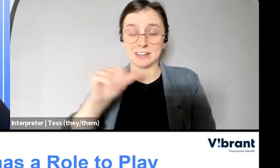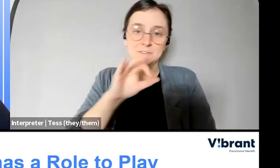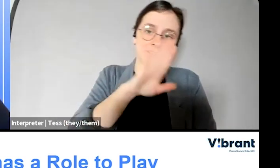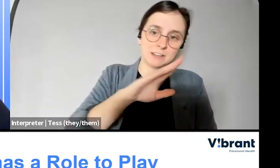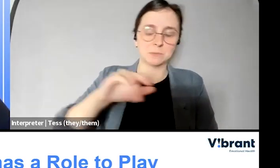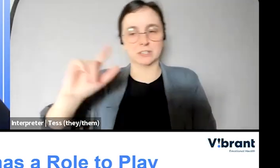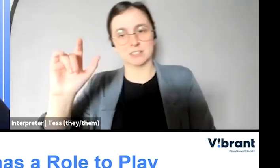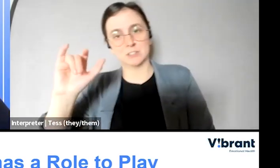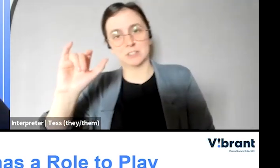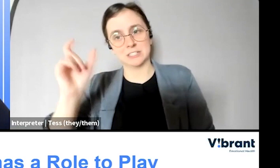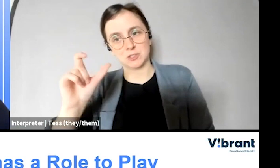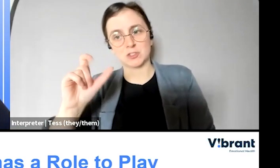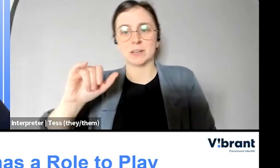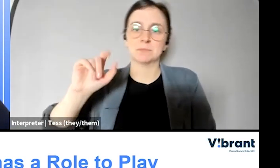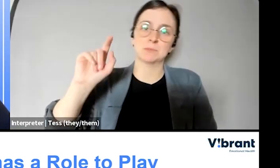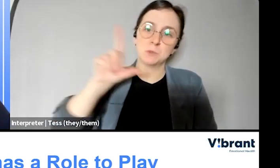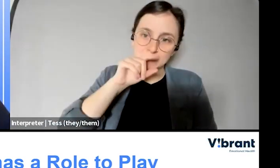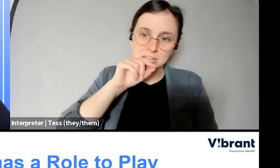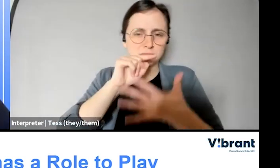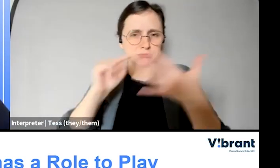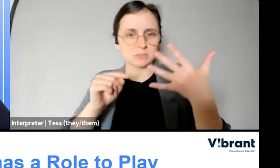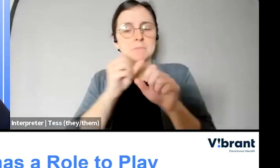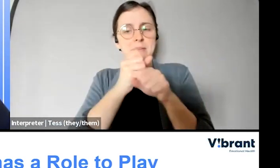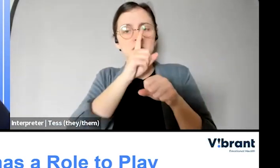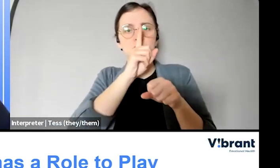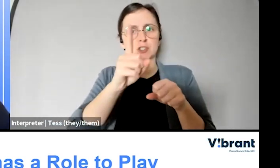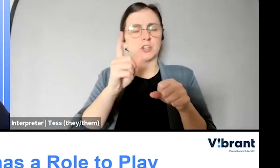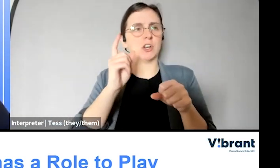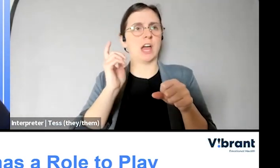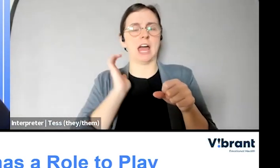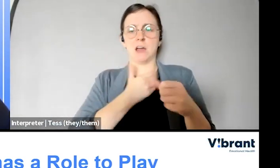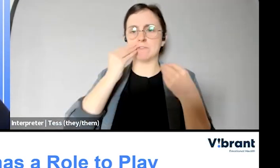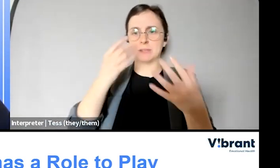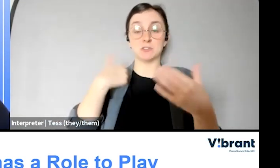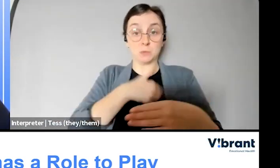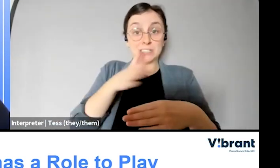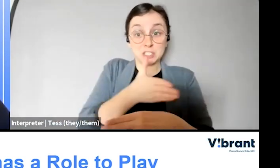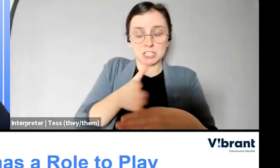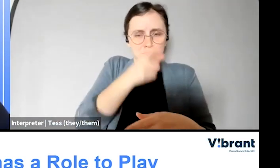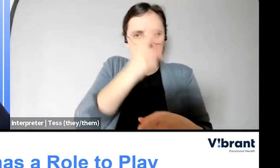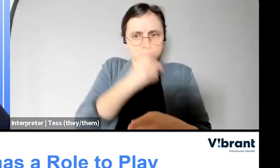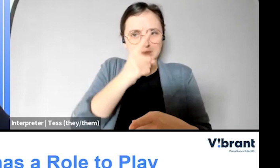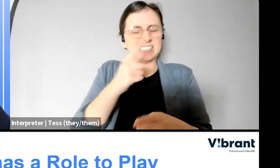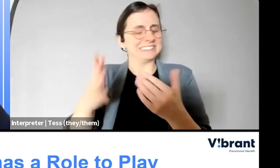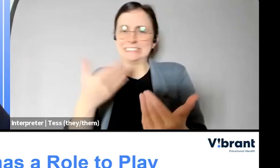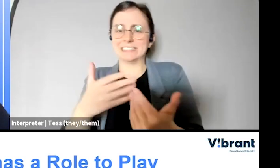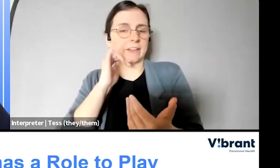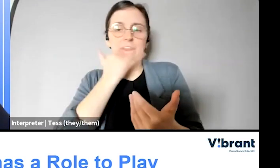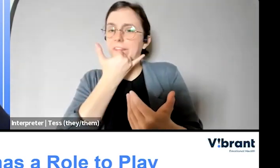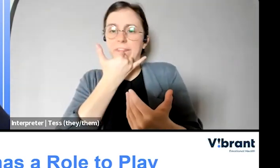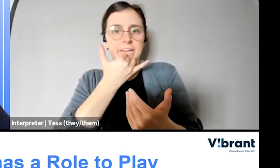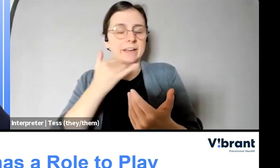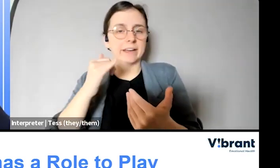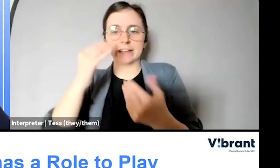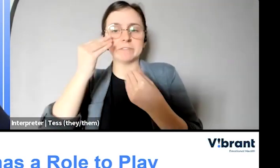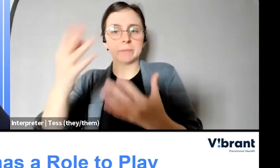sure to share accurate information. We have social media shareables and others on our site, and I know SAMHSA does as well. And so if you